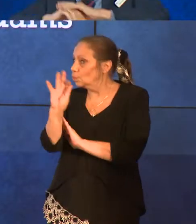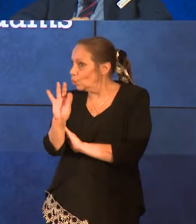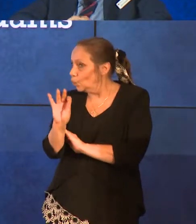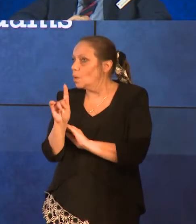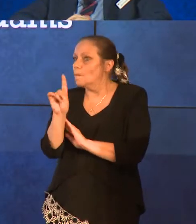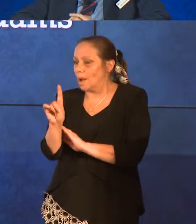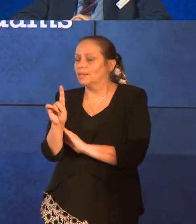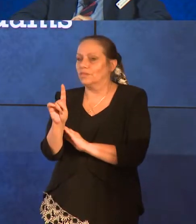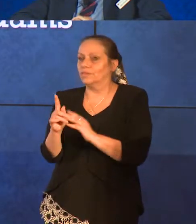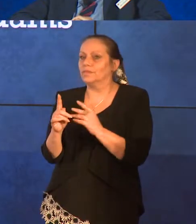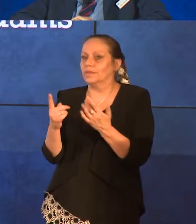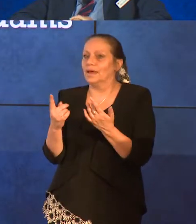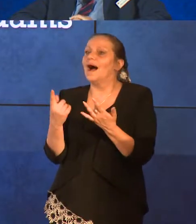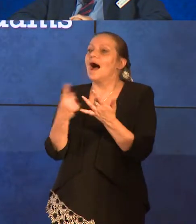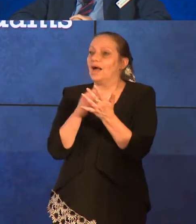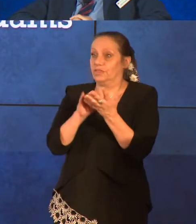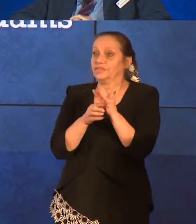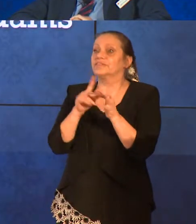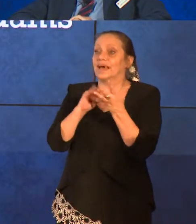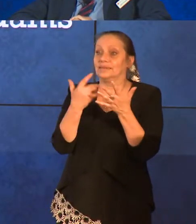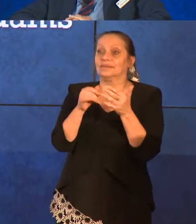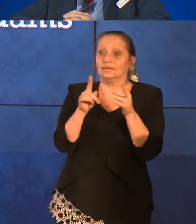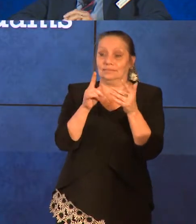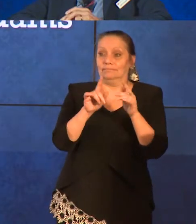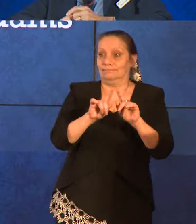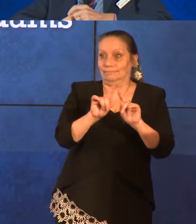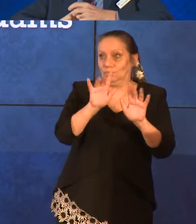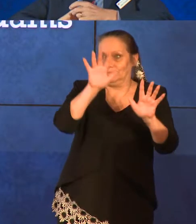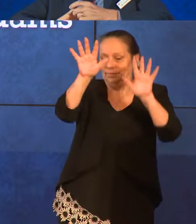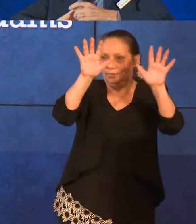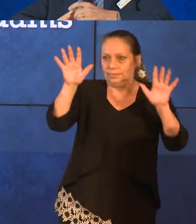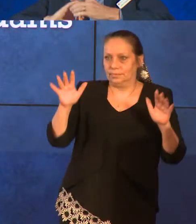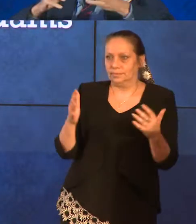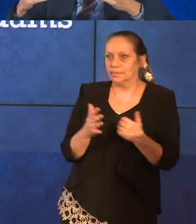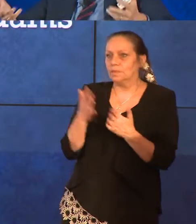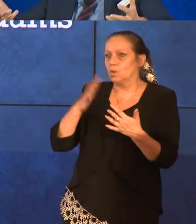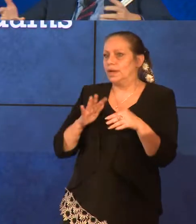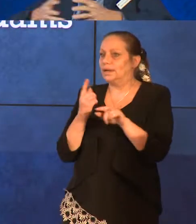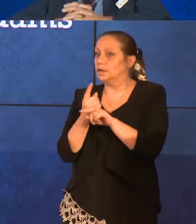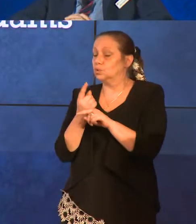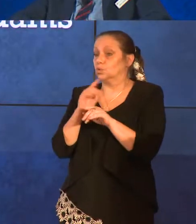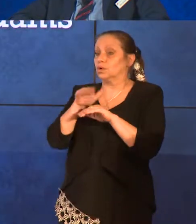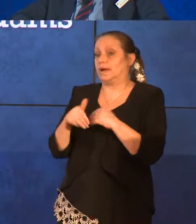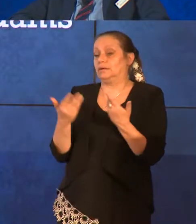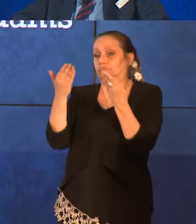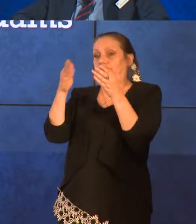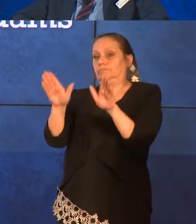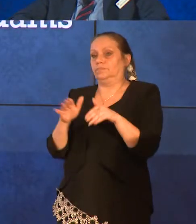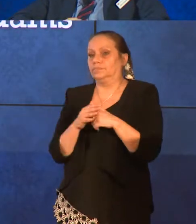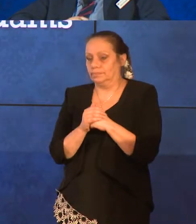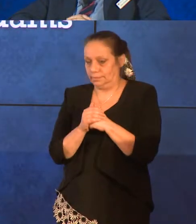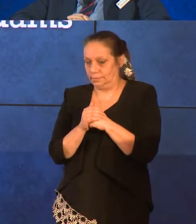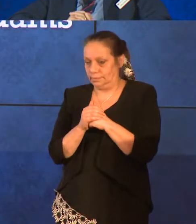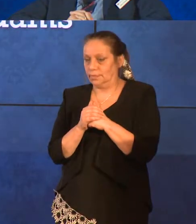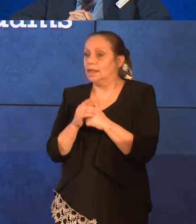troubling developments elsewhere, but this is something that we need to be constantly vigilant about. People know that the Convention on the Rights of Persons